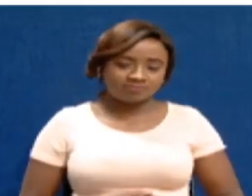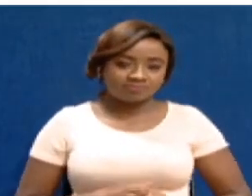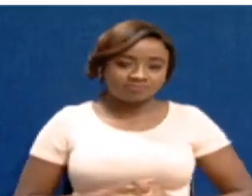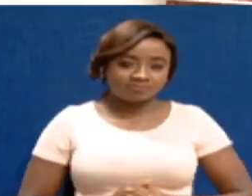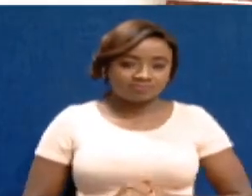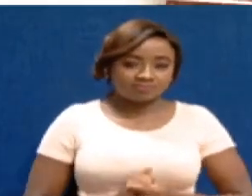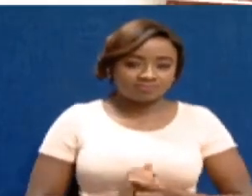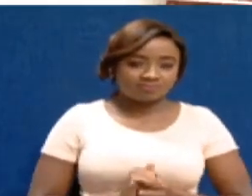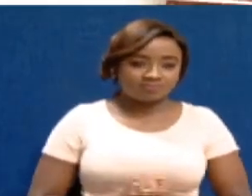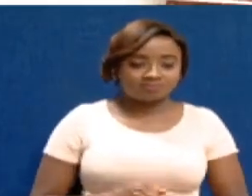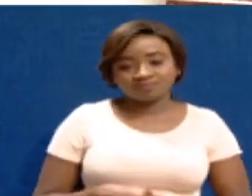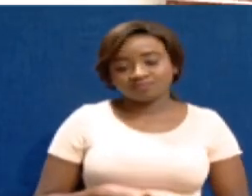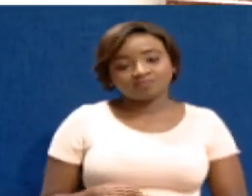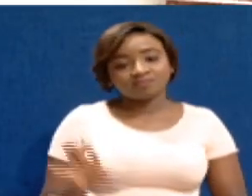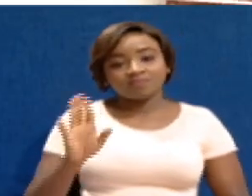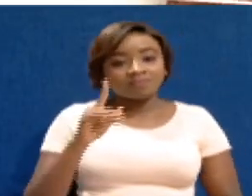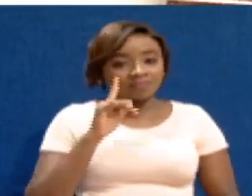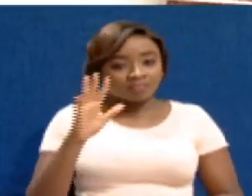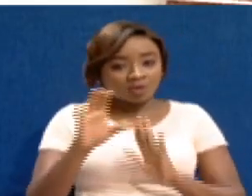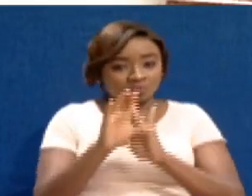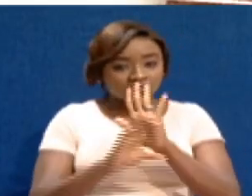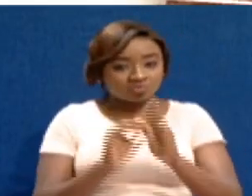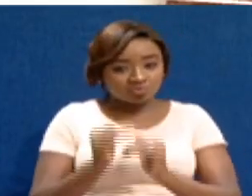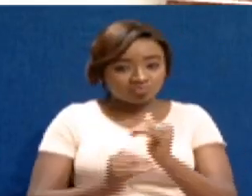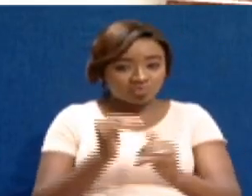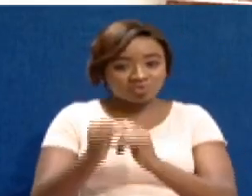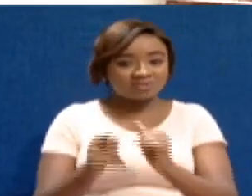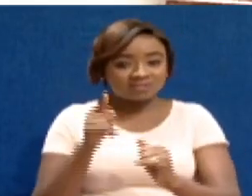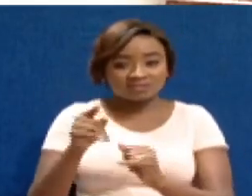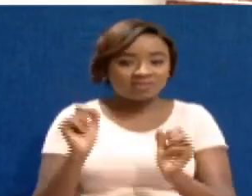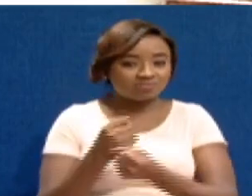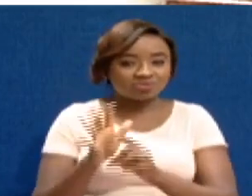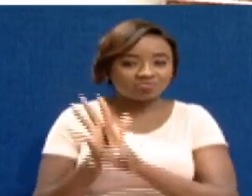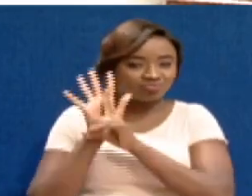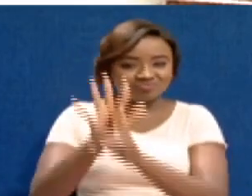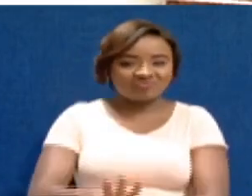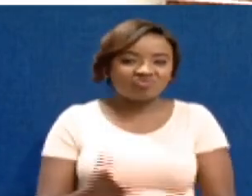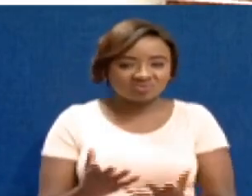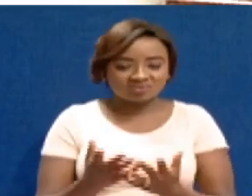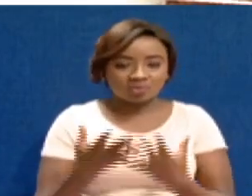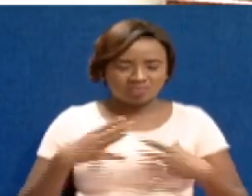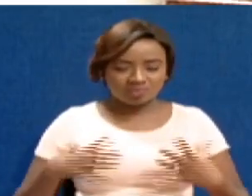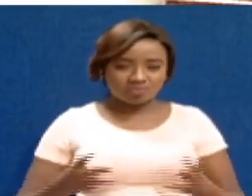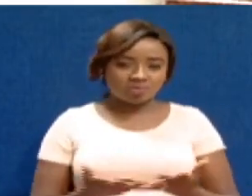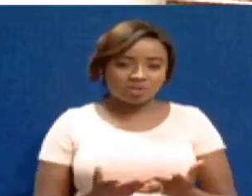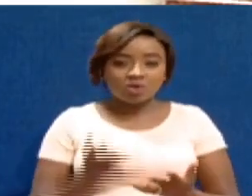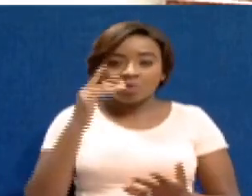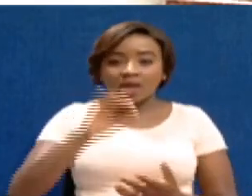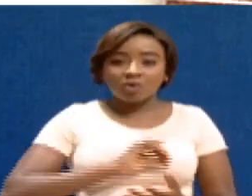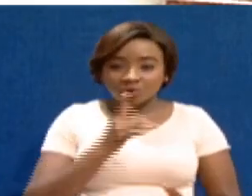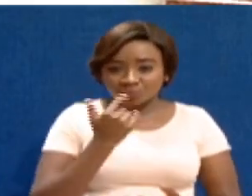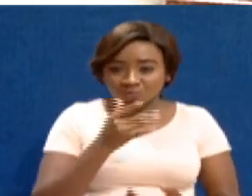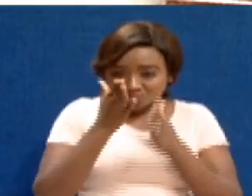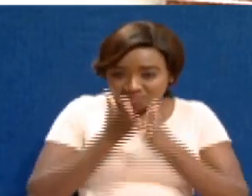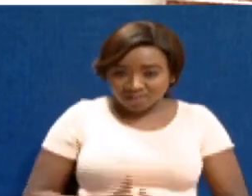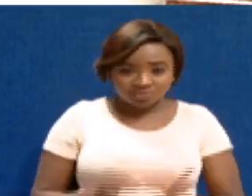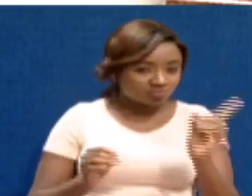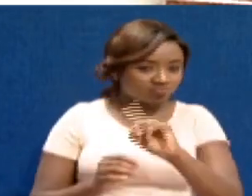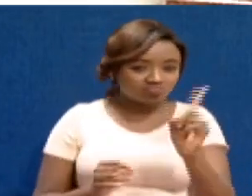not something that you force down people's throats, because it does not belong to an individual. It belongs to the people of